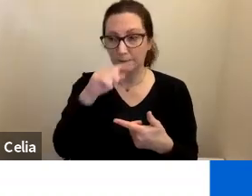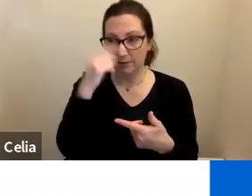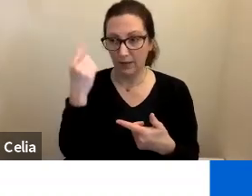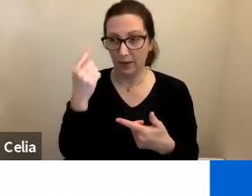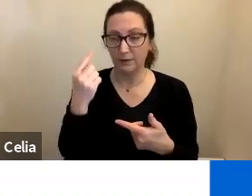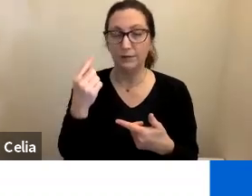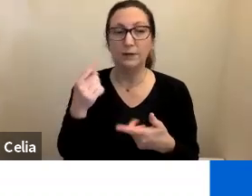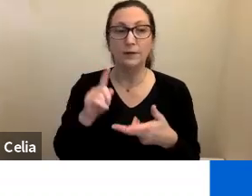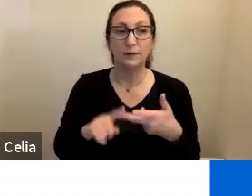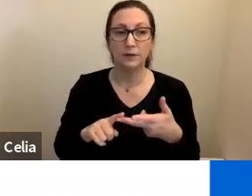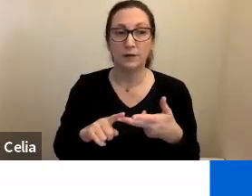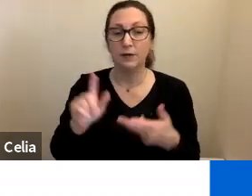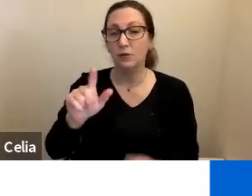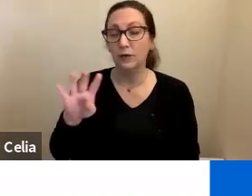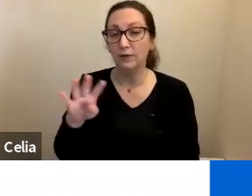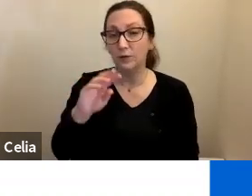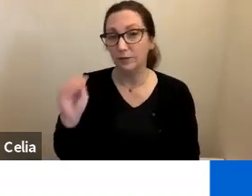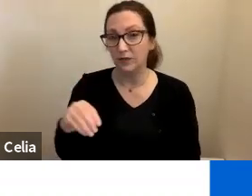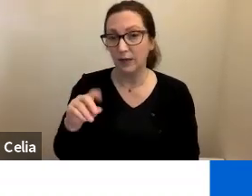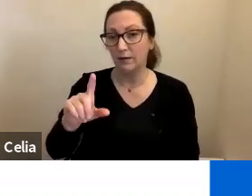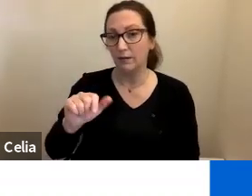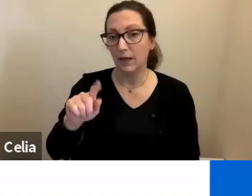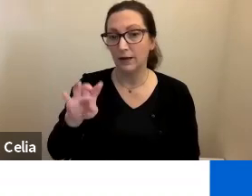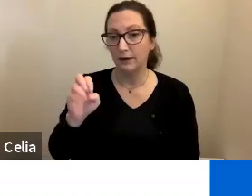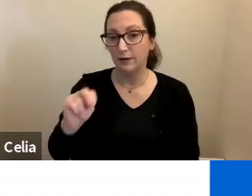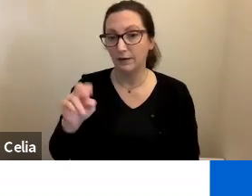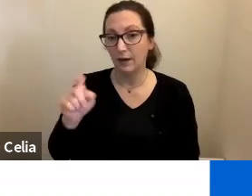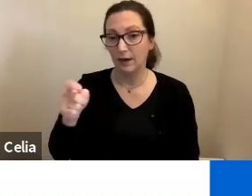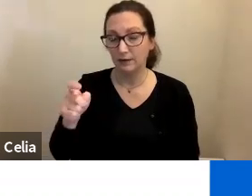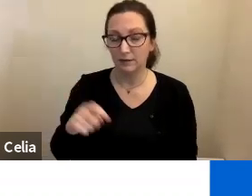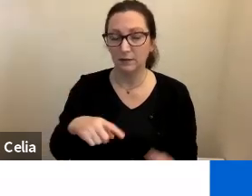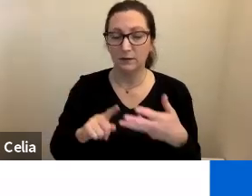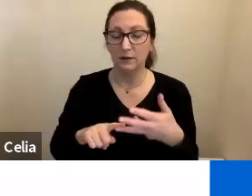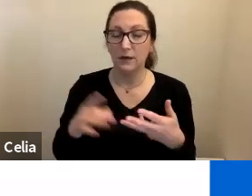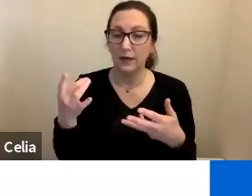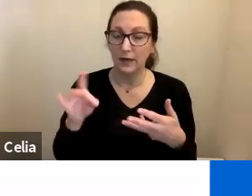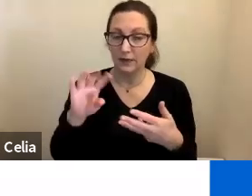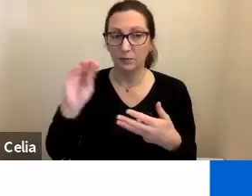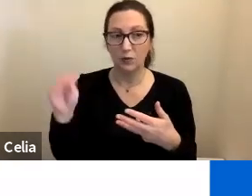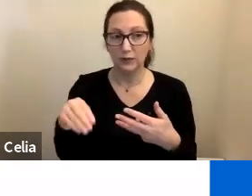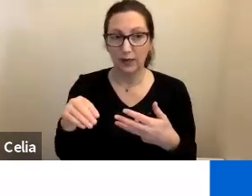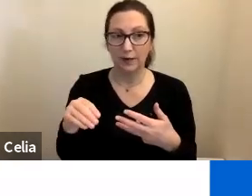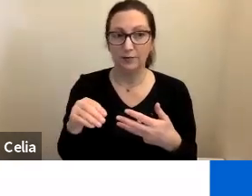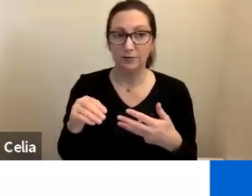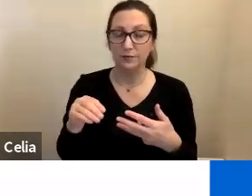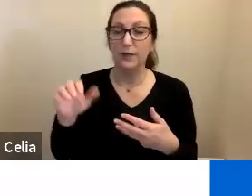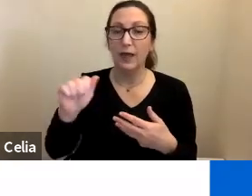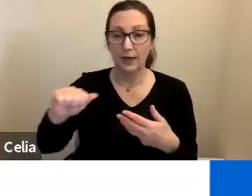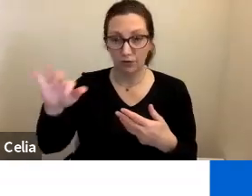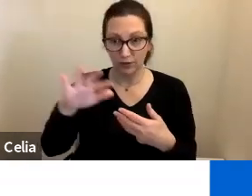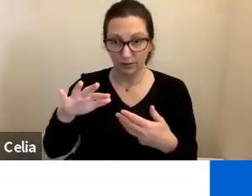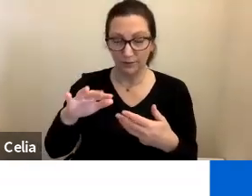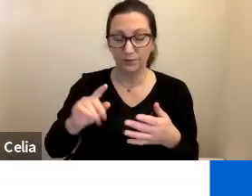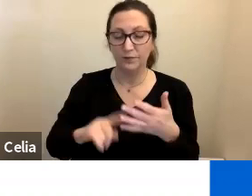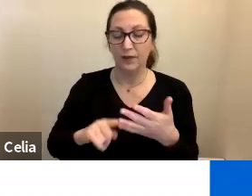students, and 24% going to Latinx students, and then 18% going to Asian students, and